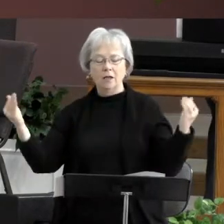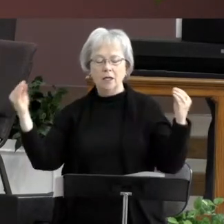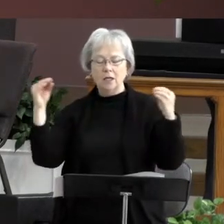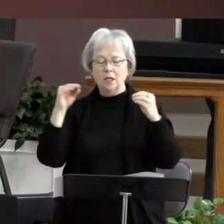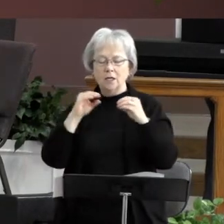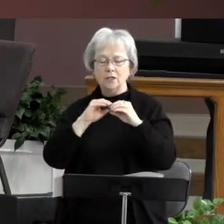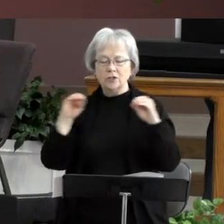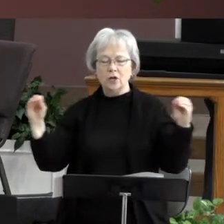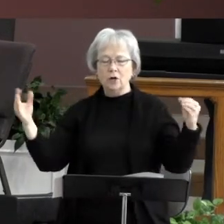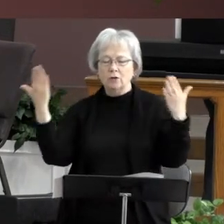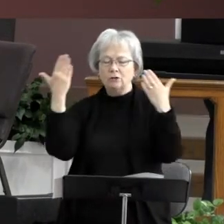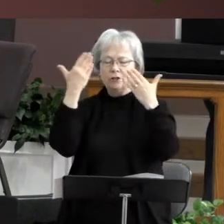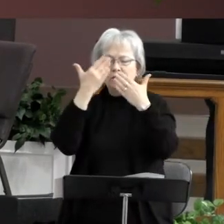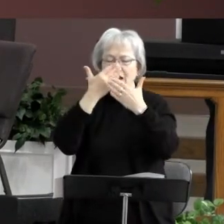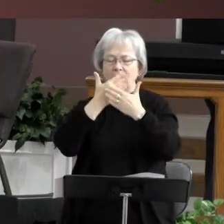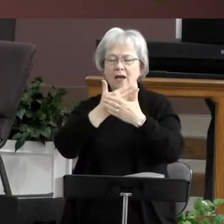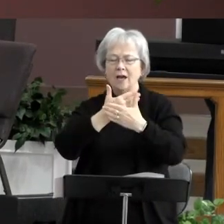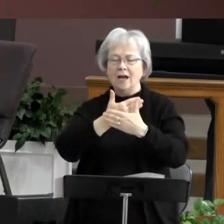There is no